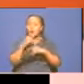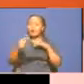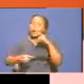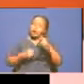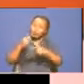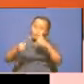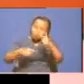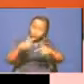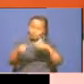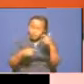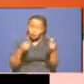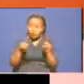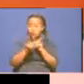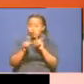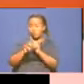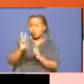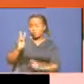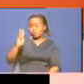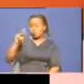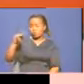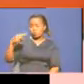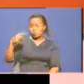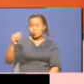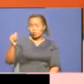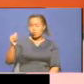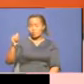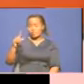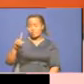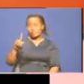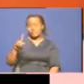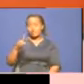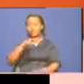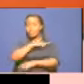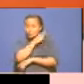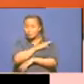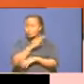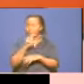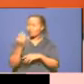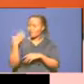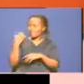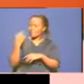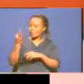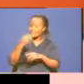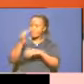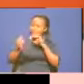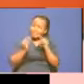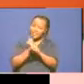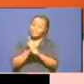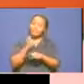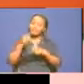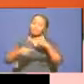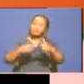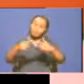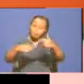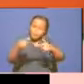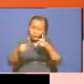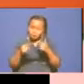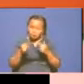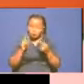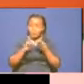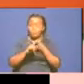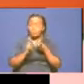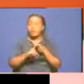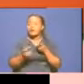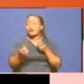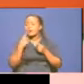well. MP Shah Hospital for the past 3 years has been doing transplants as well. Yeah. And when it comes to the drugs, the